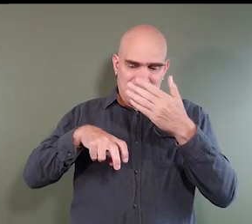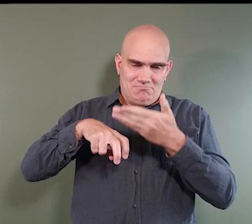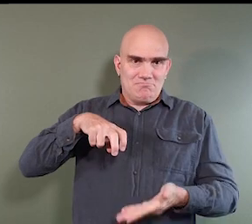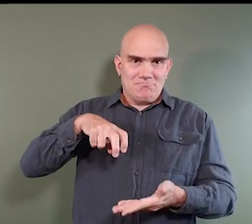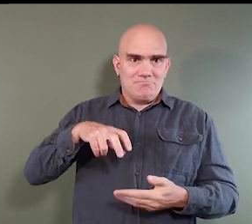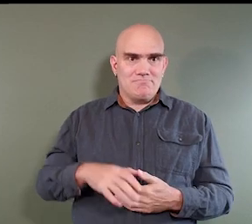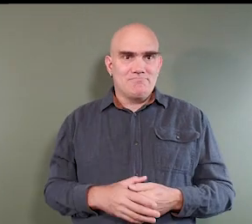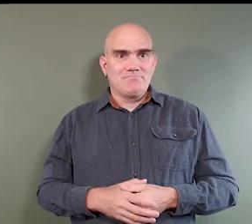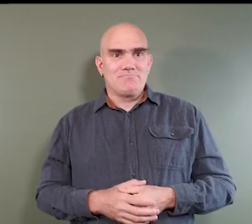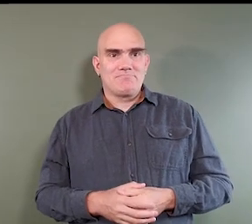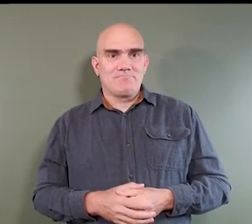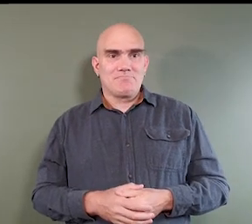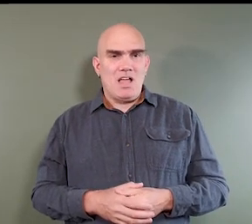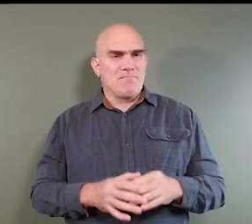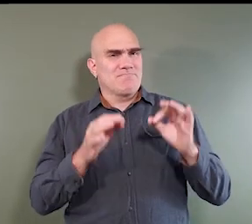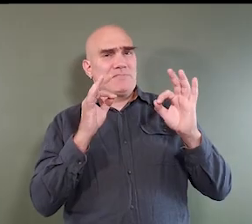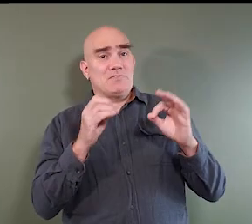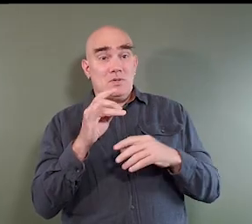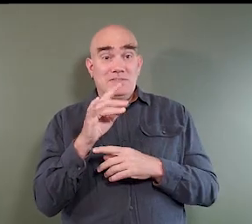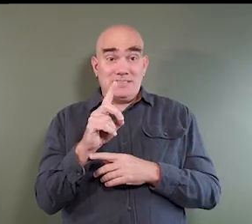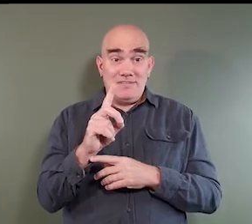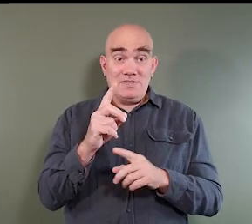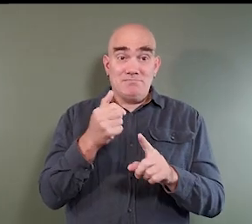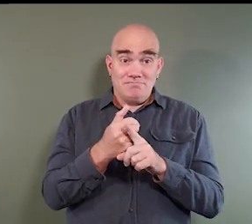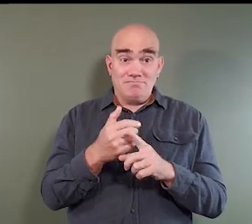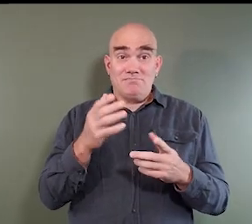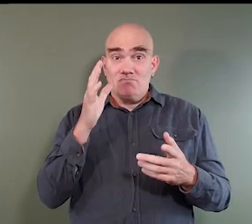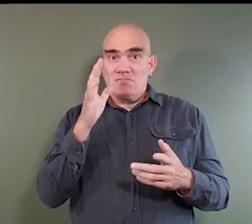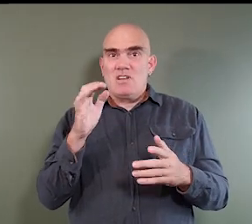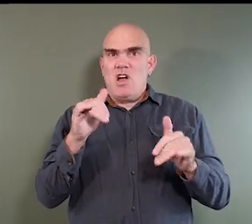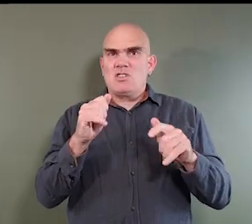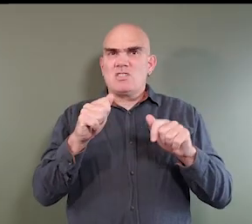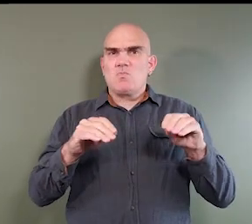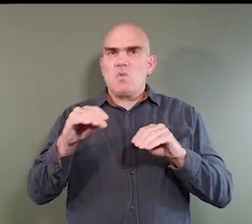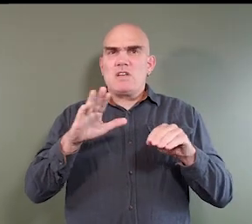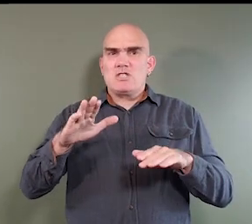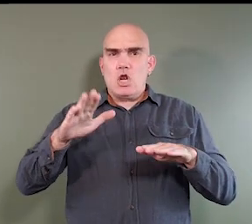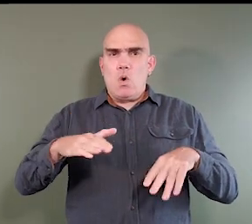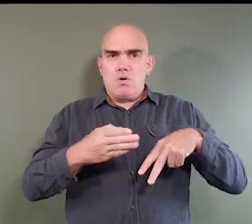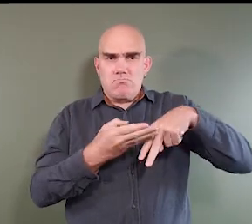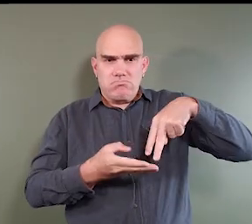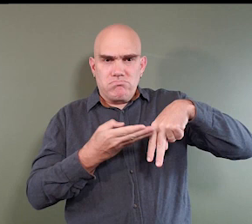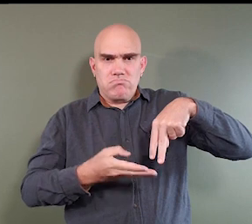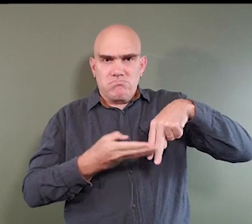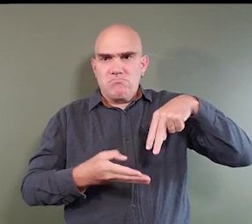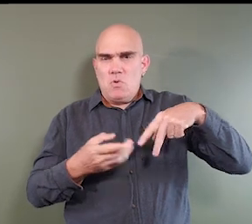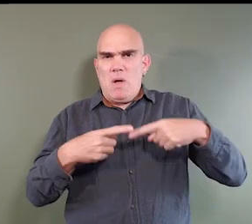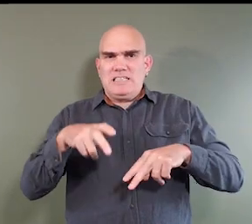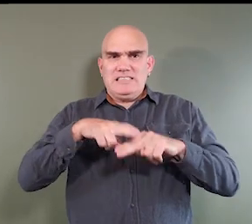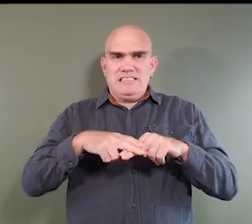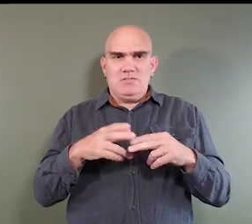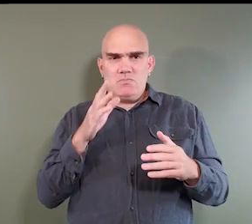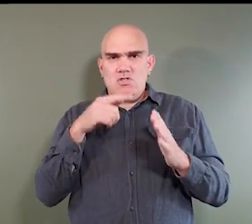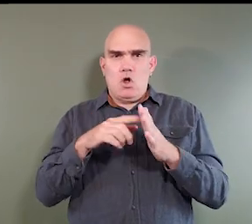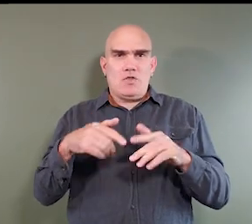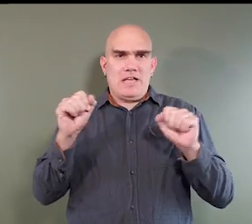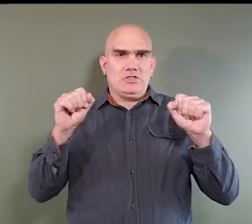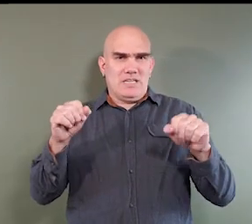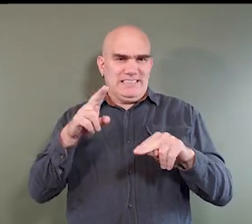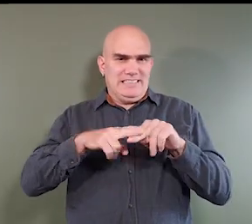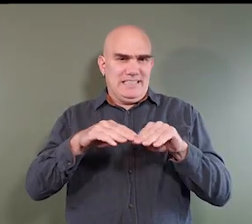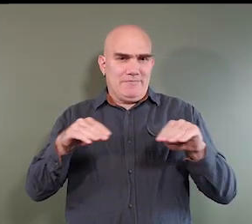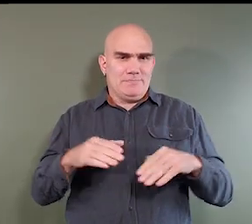exercise. Perfect. So David's also going to be incorporating his lower extremities while performing all of these exercises at a seated